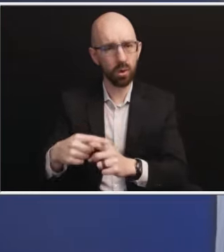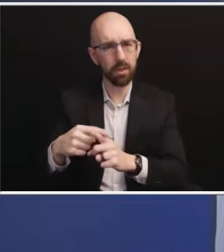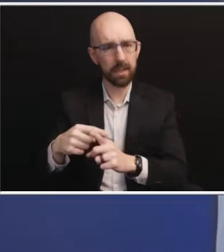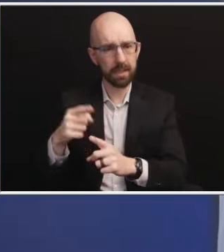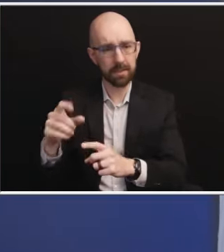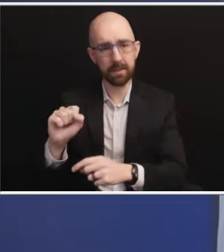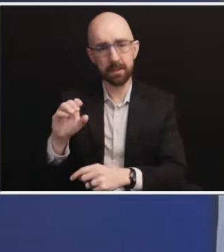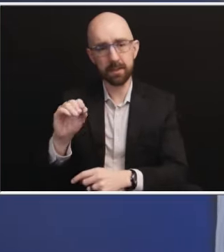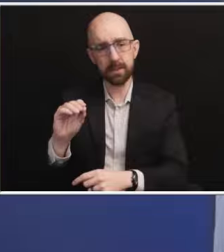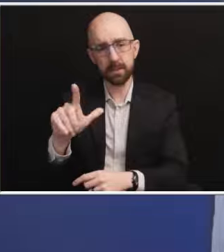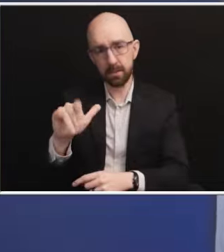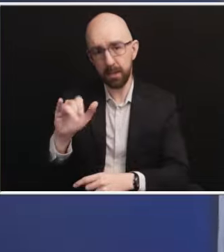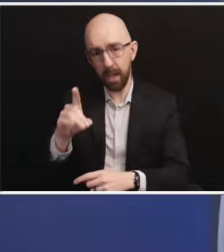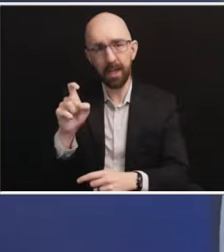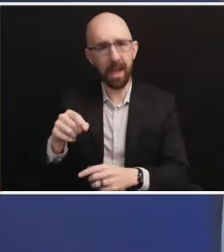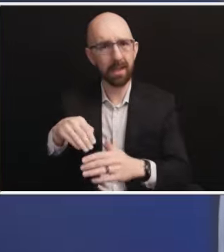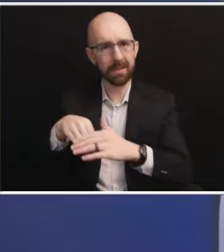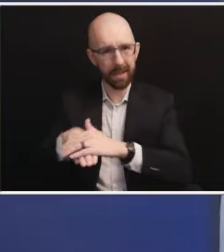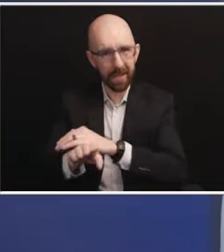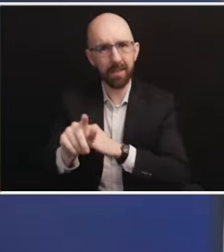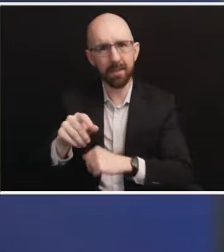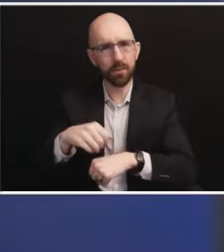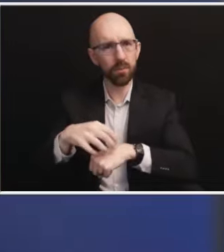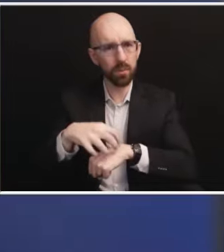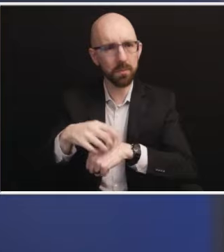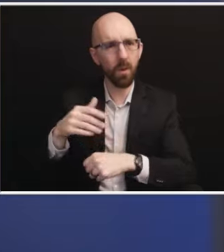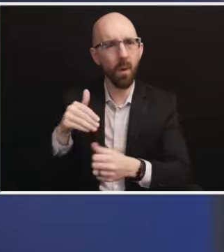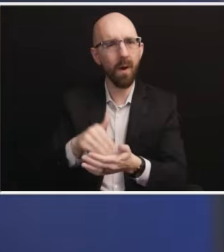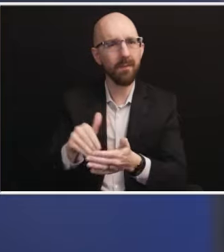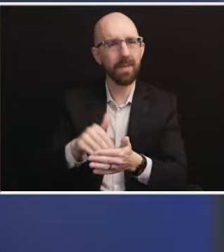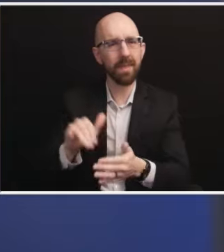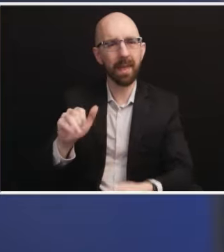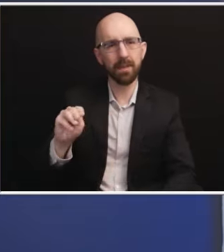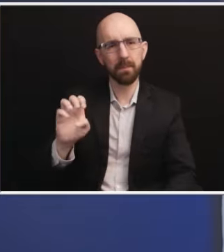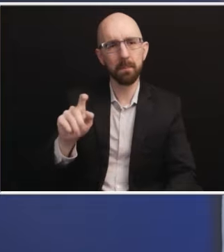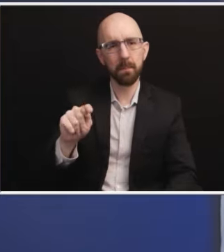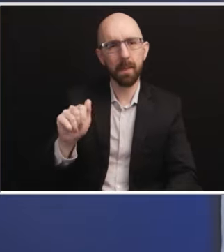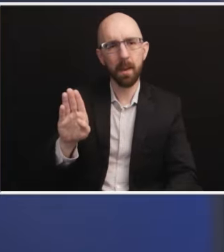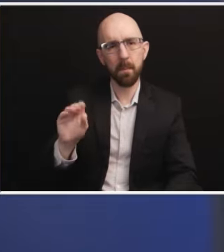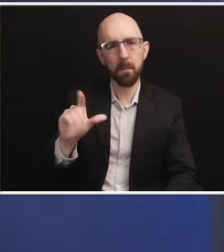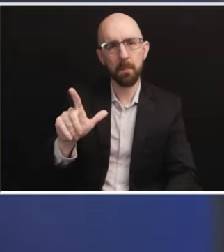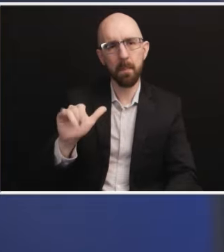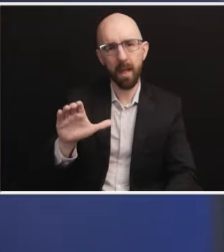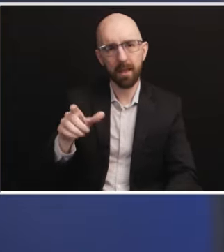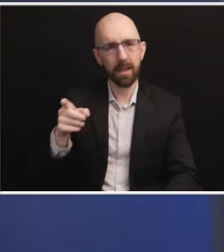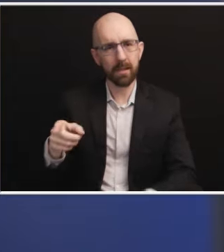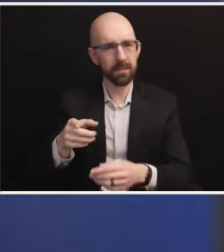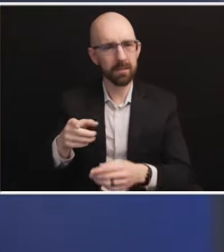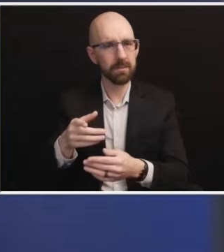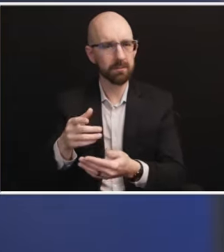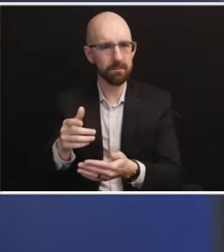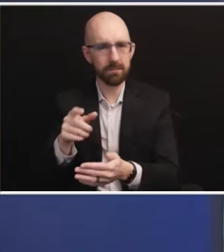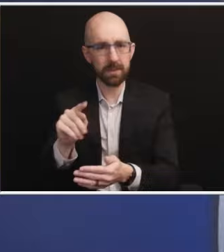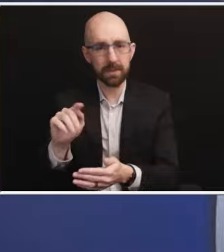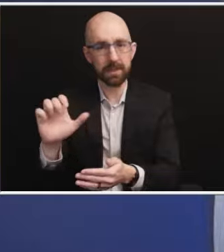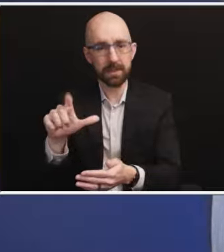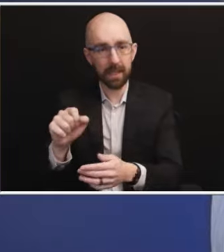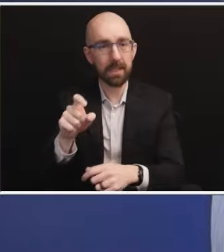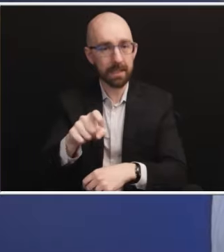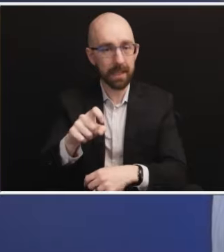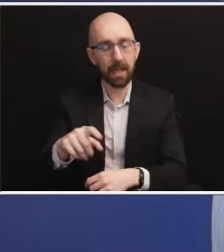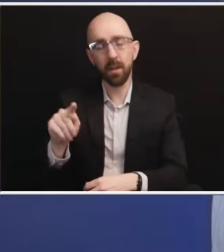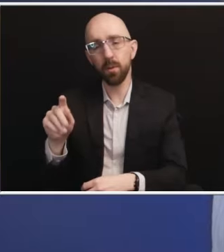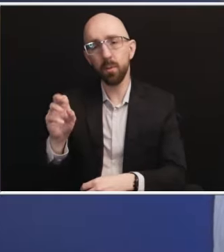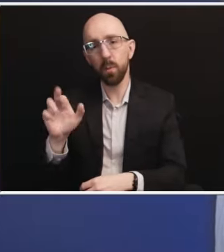tumor. Often it's in a metabolic competition, the nutrients that the T-cell needs and the tumor cell also needs, so the T-cell is often